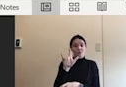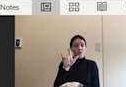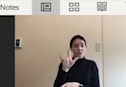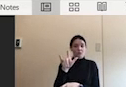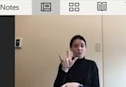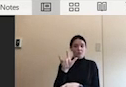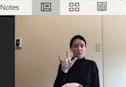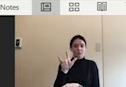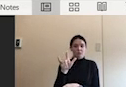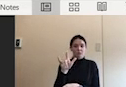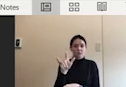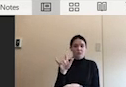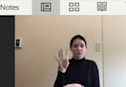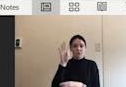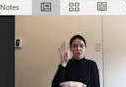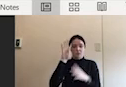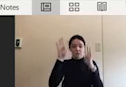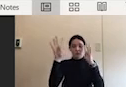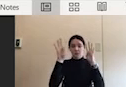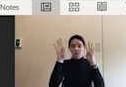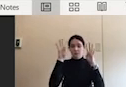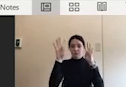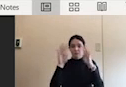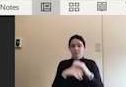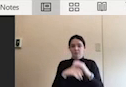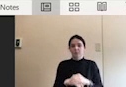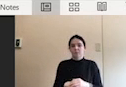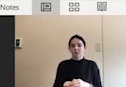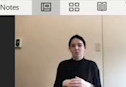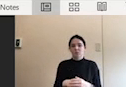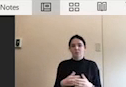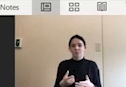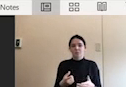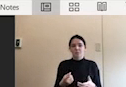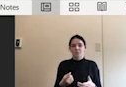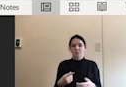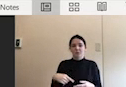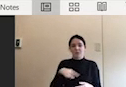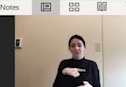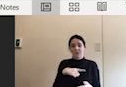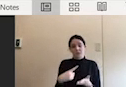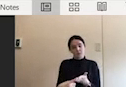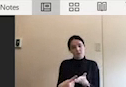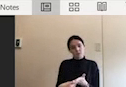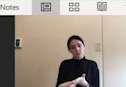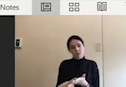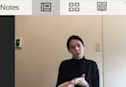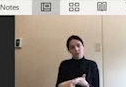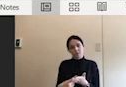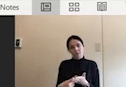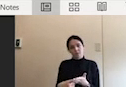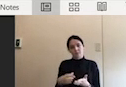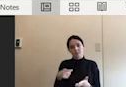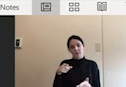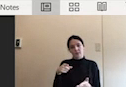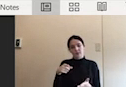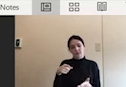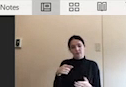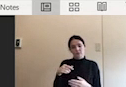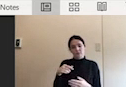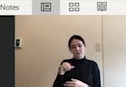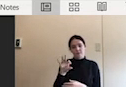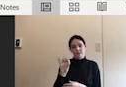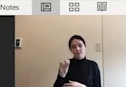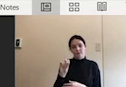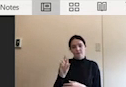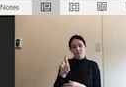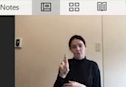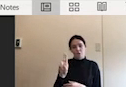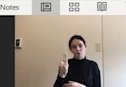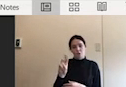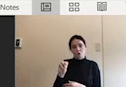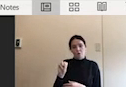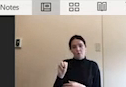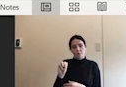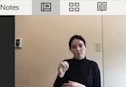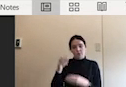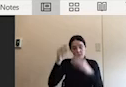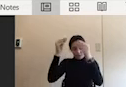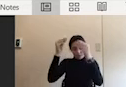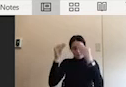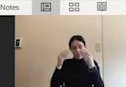And in our discussions, right, because this is a consortium, this is a forum, let me know, or let one of us know, what's